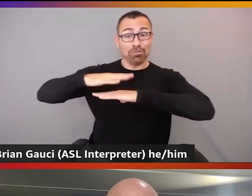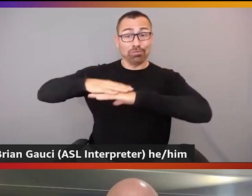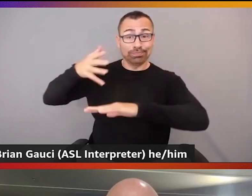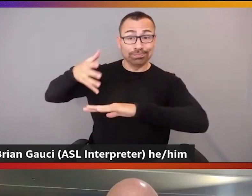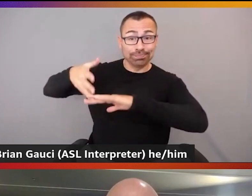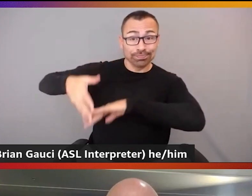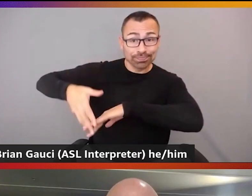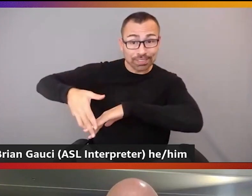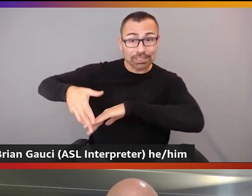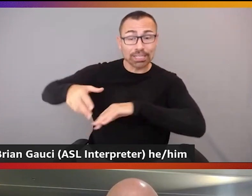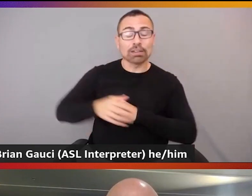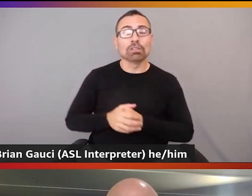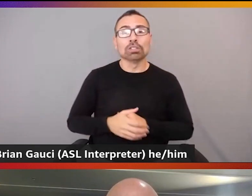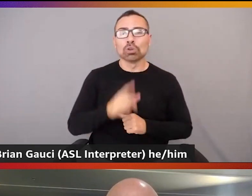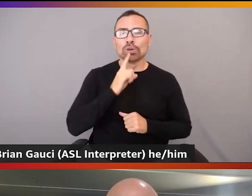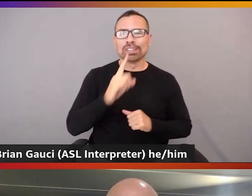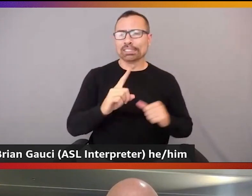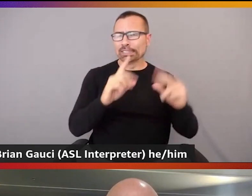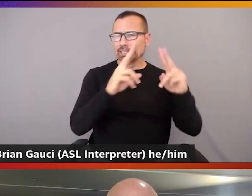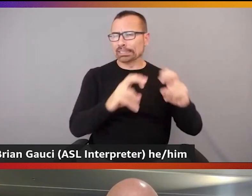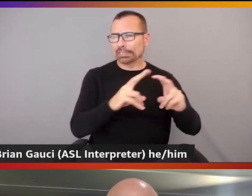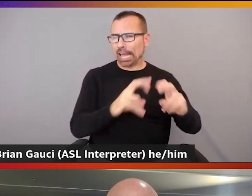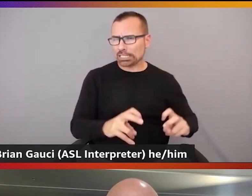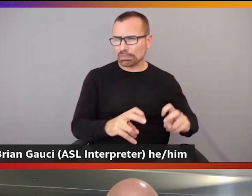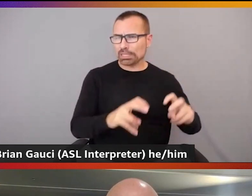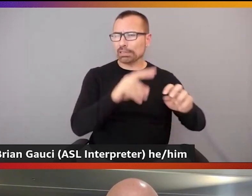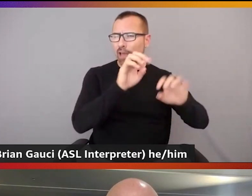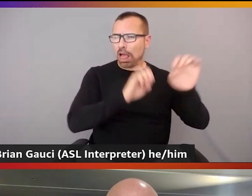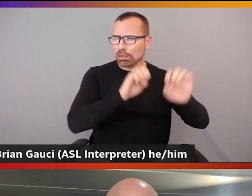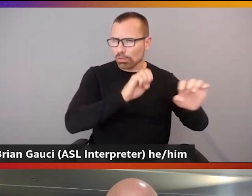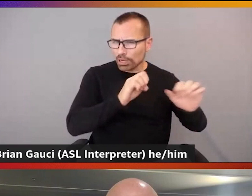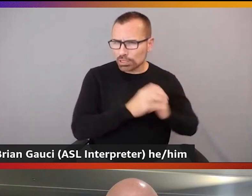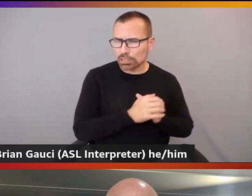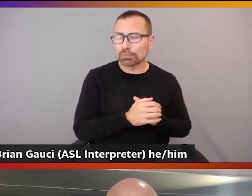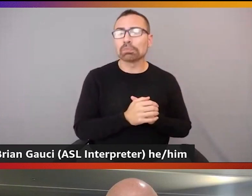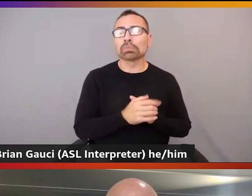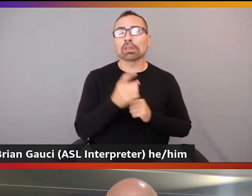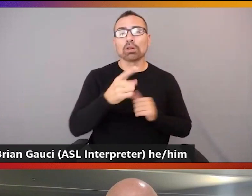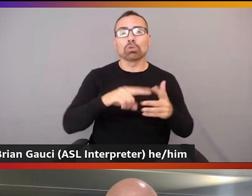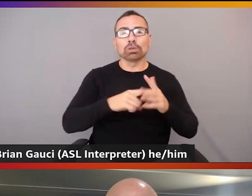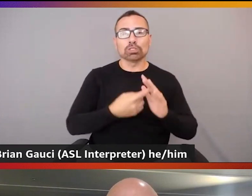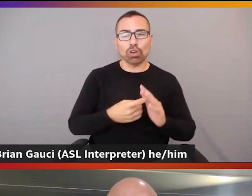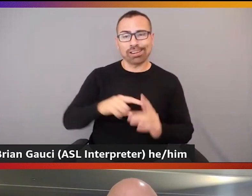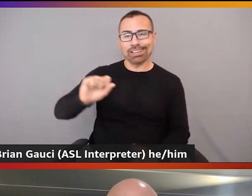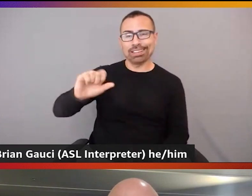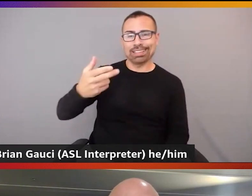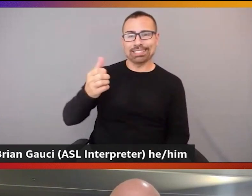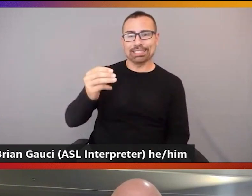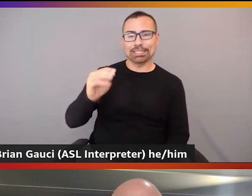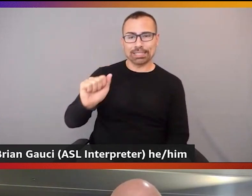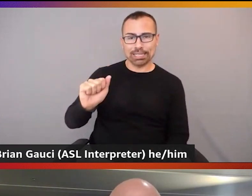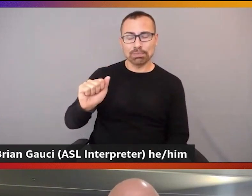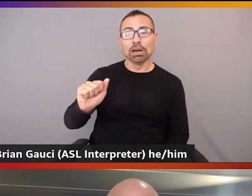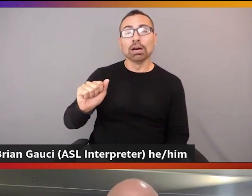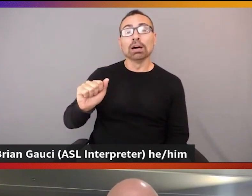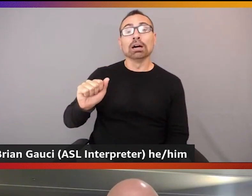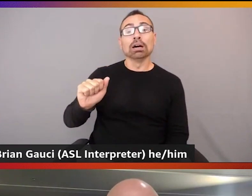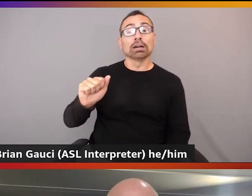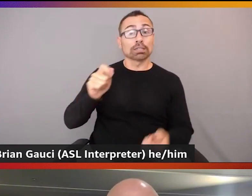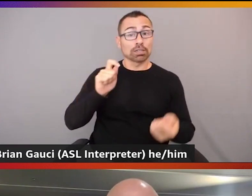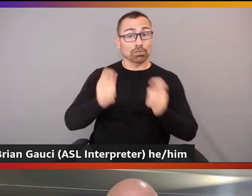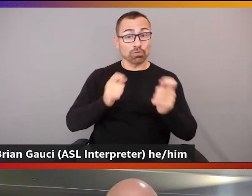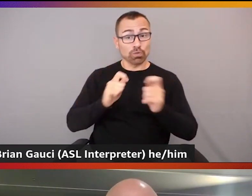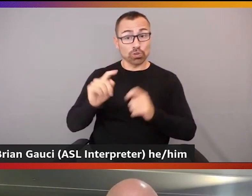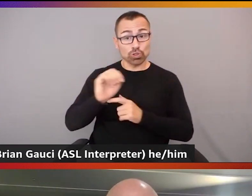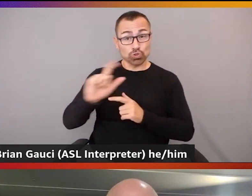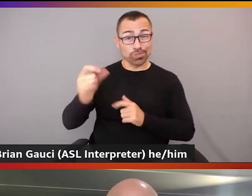this evaluation. And we had launched the AWS Schema Conversion tool many years ago to help do just that, do